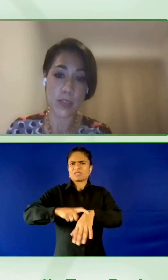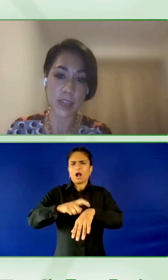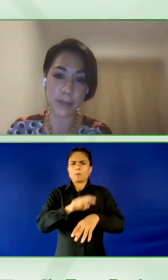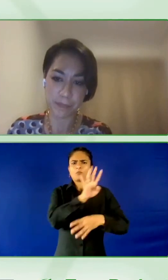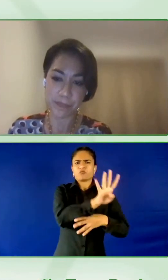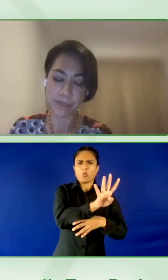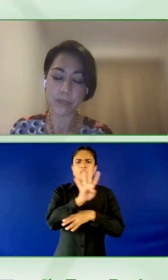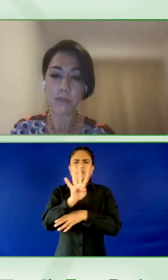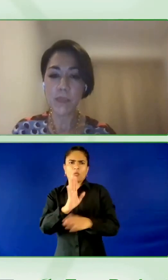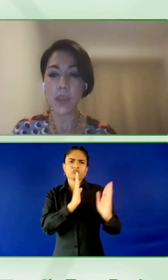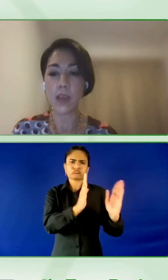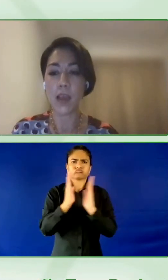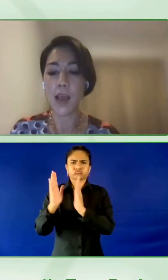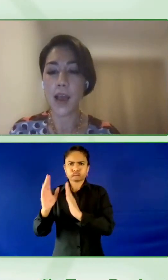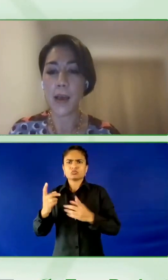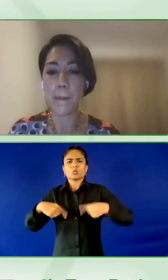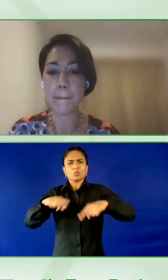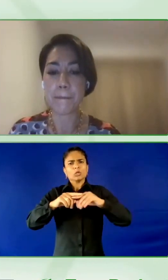one-on-one counseling.